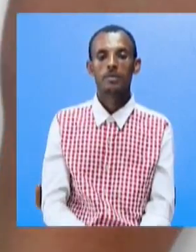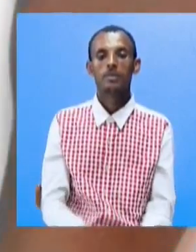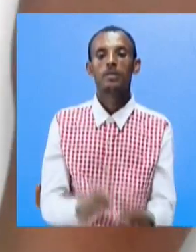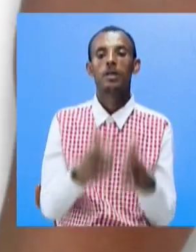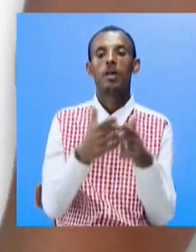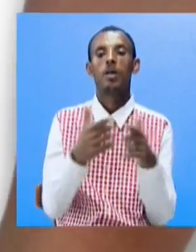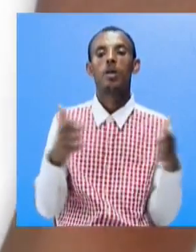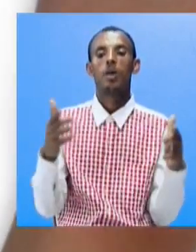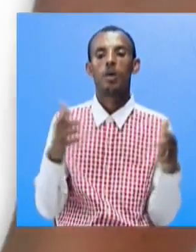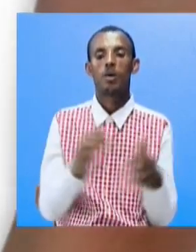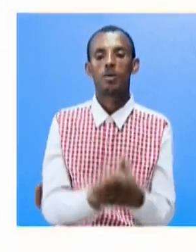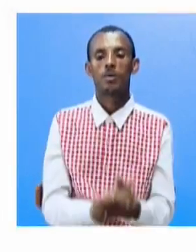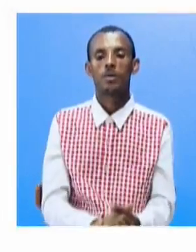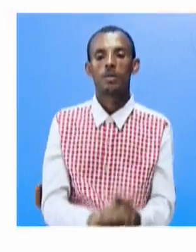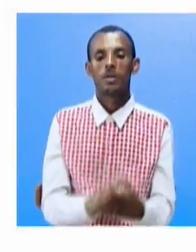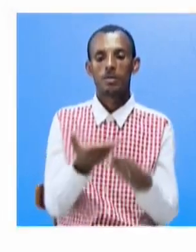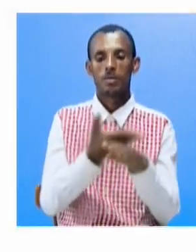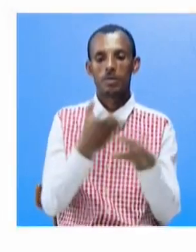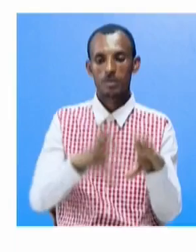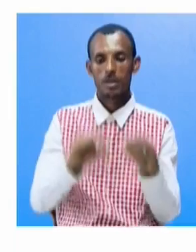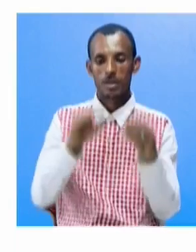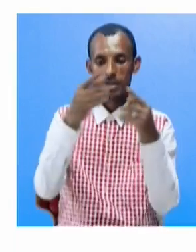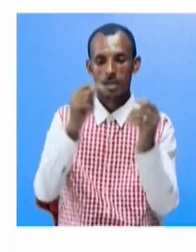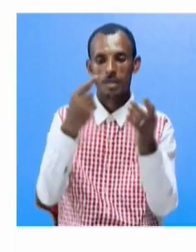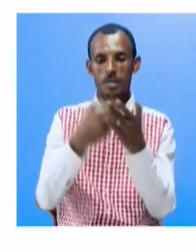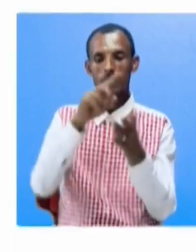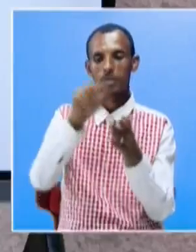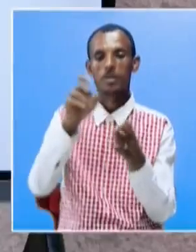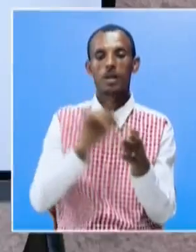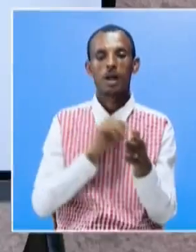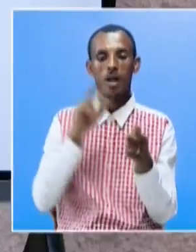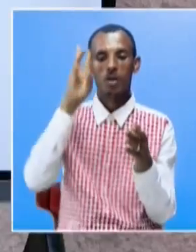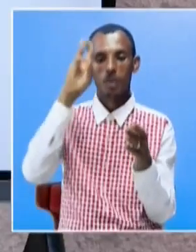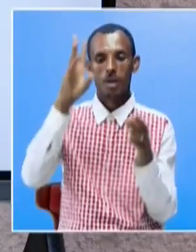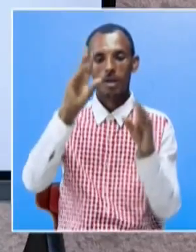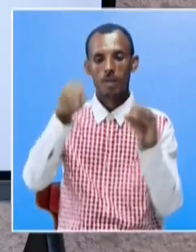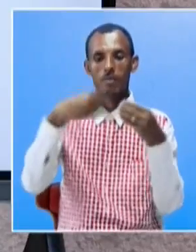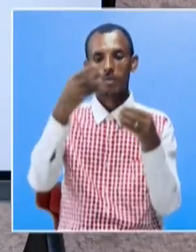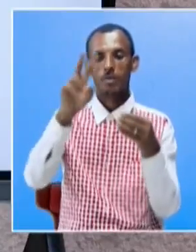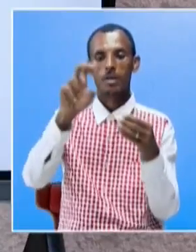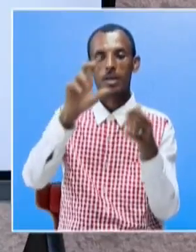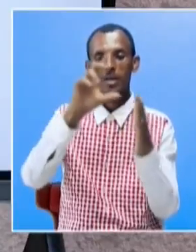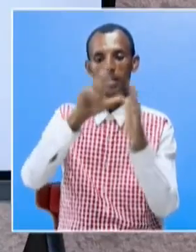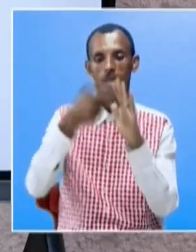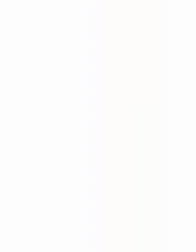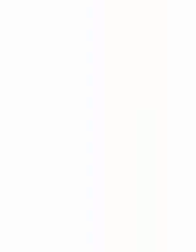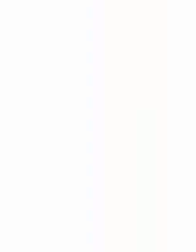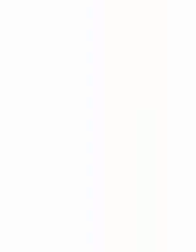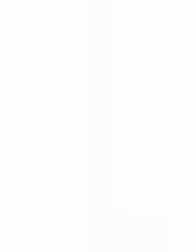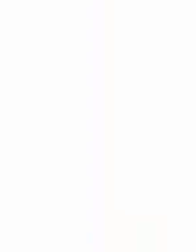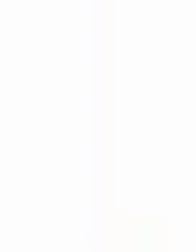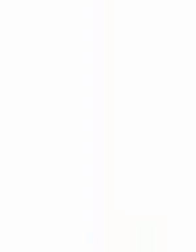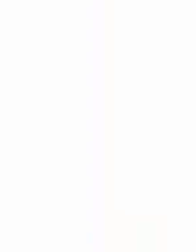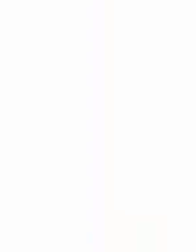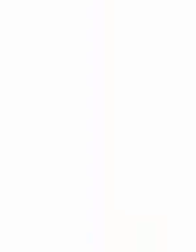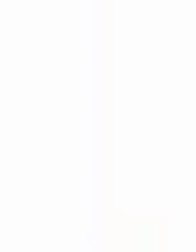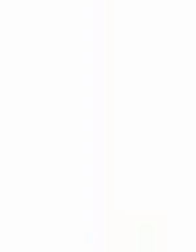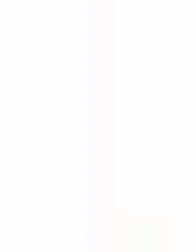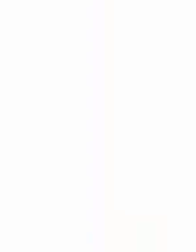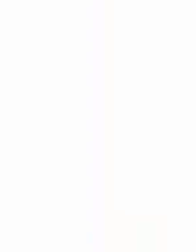long. Please, students, try this question. I will give you 20 seconds for this.